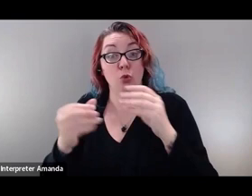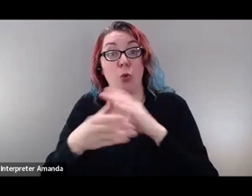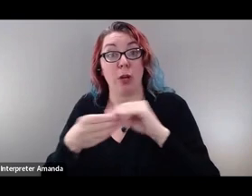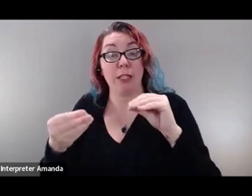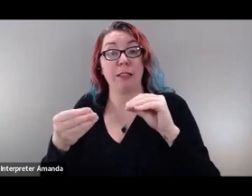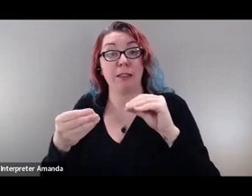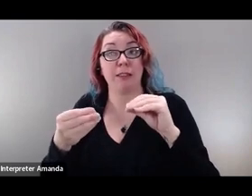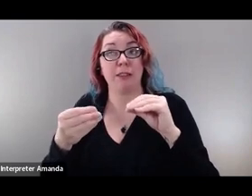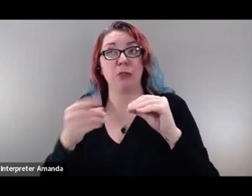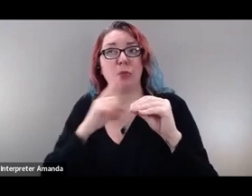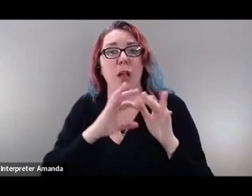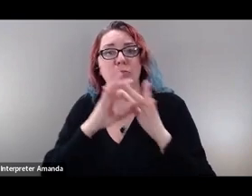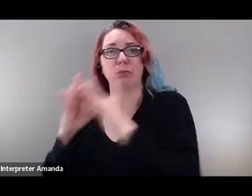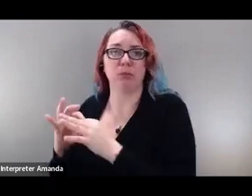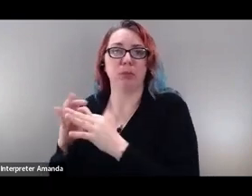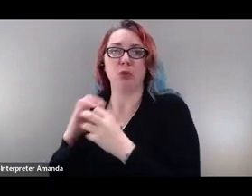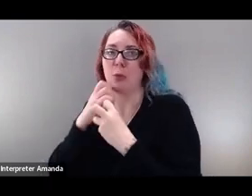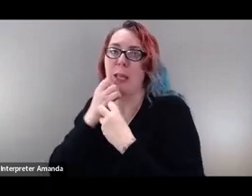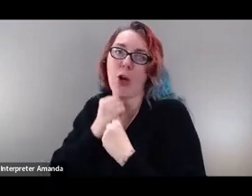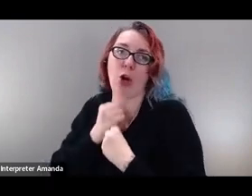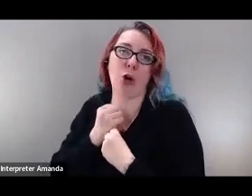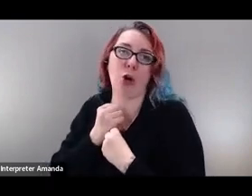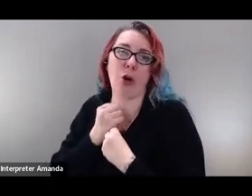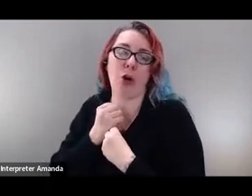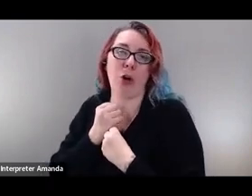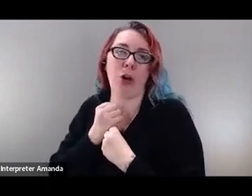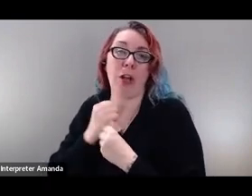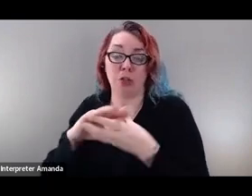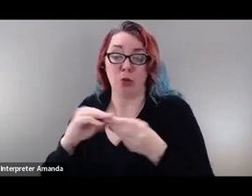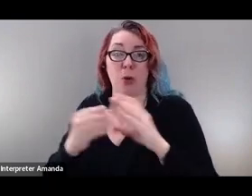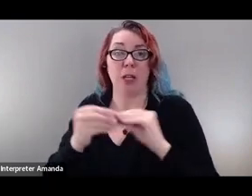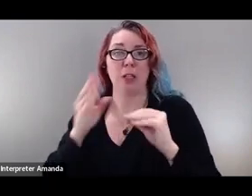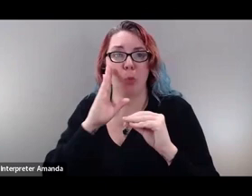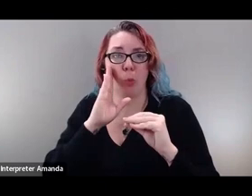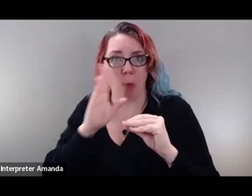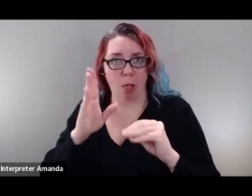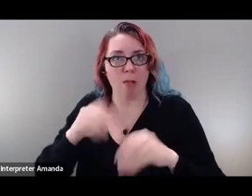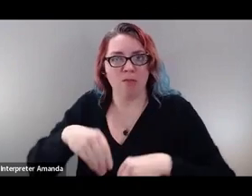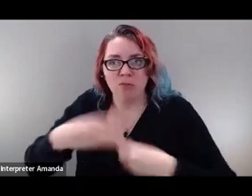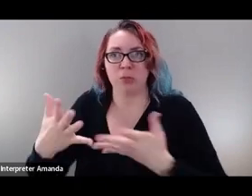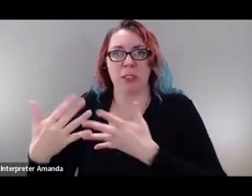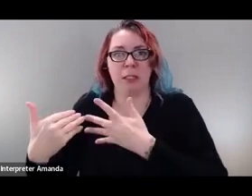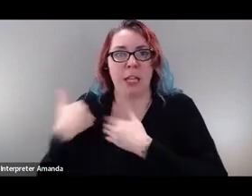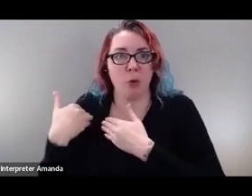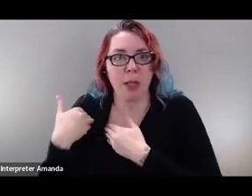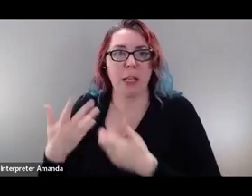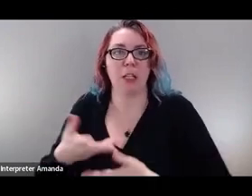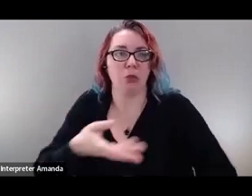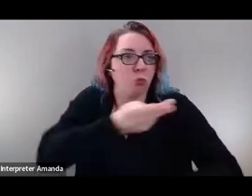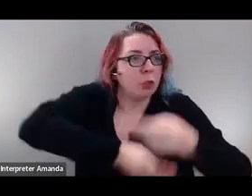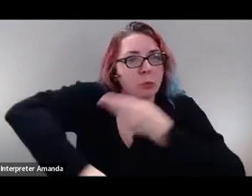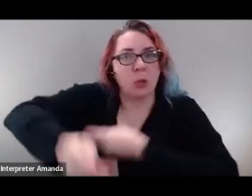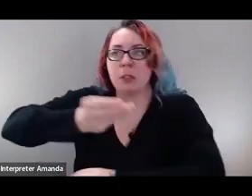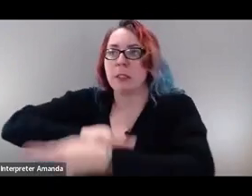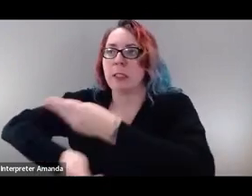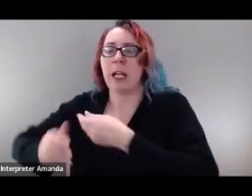for accountability, that creates space for reciprocity, and really like by connecting to how we situate ourselves in our